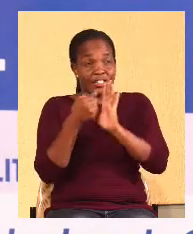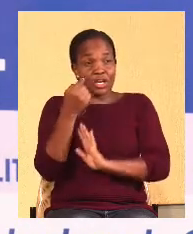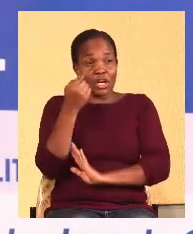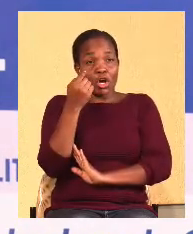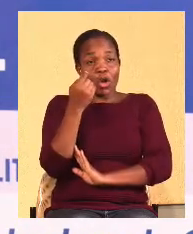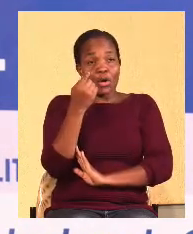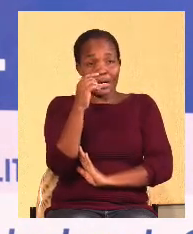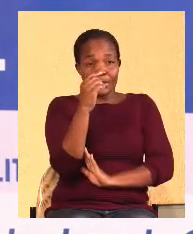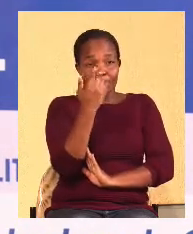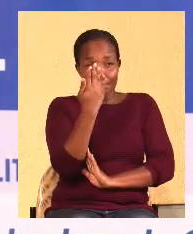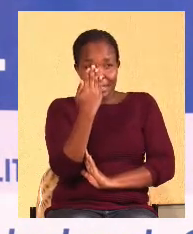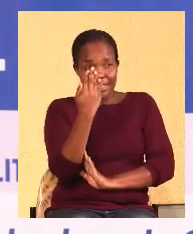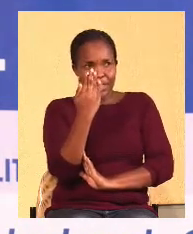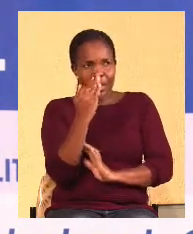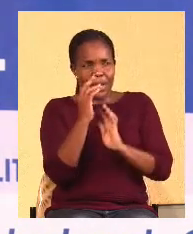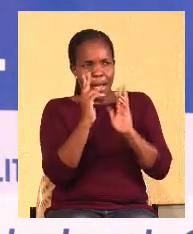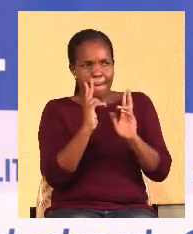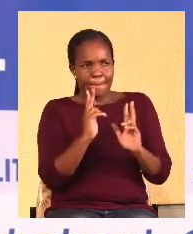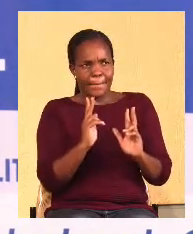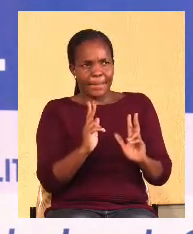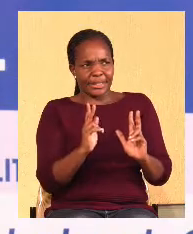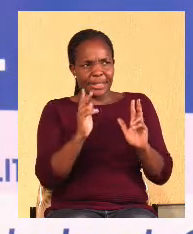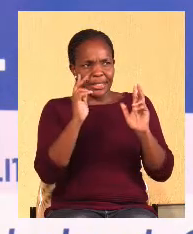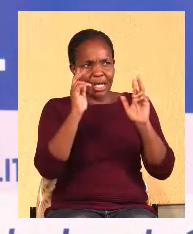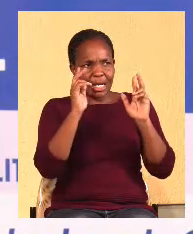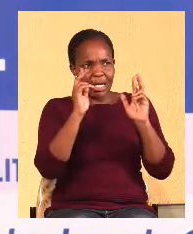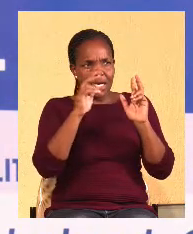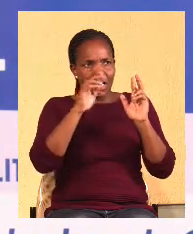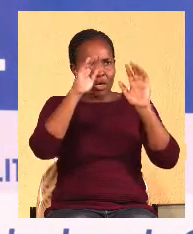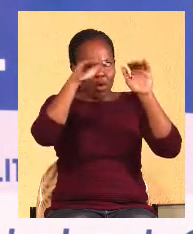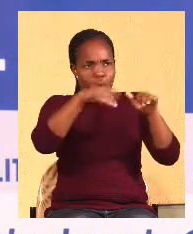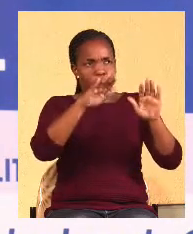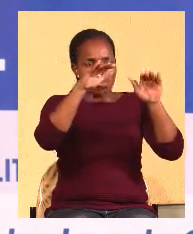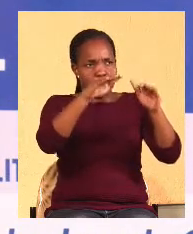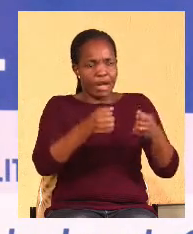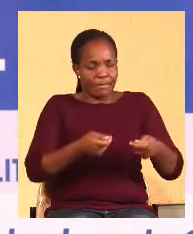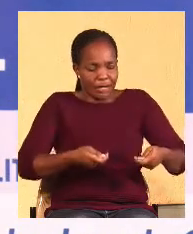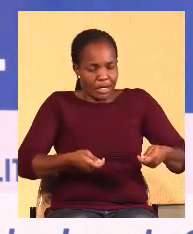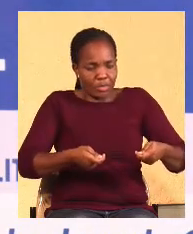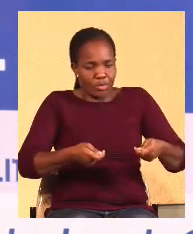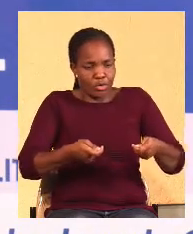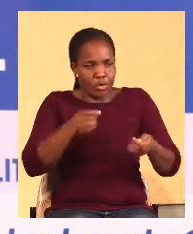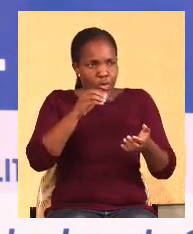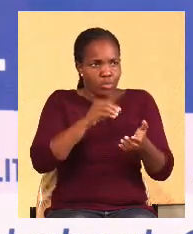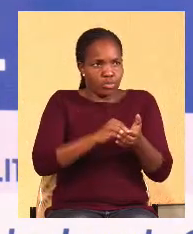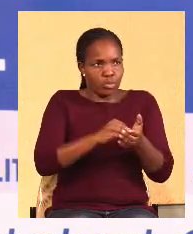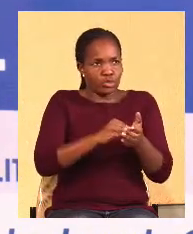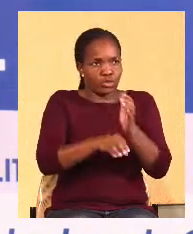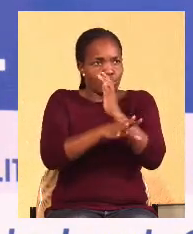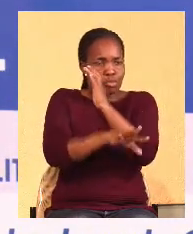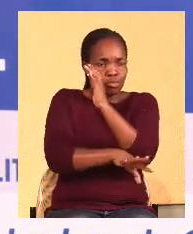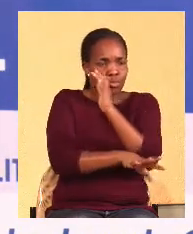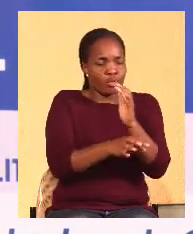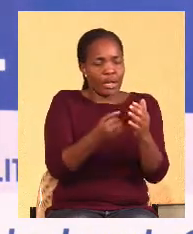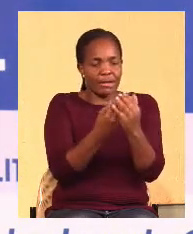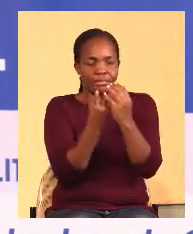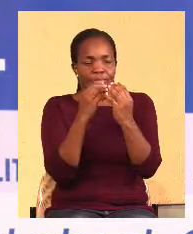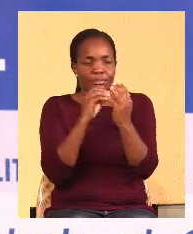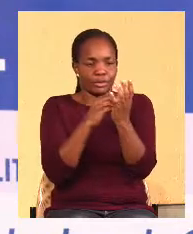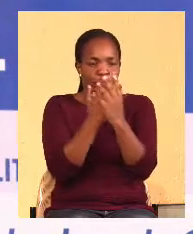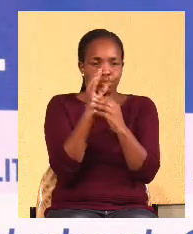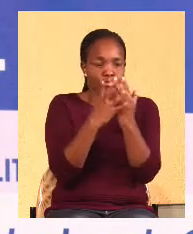the coast who got his wheelbarrow out. He put his vegetables neatly in bags. He got his gloves and